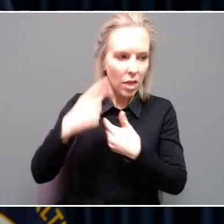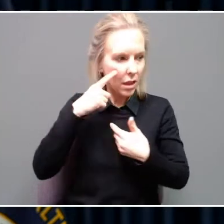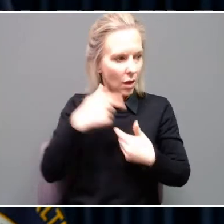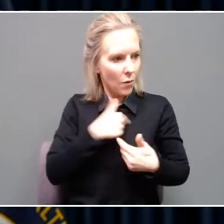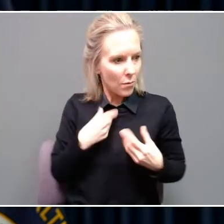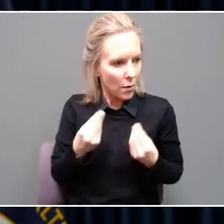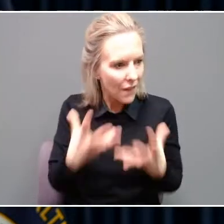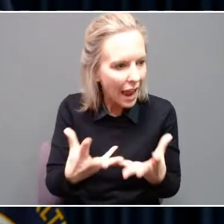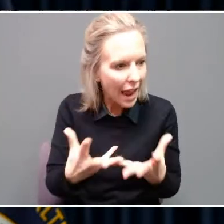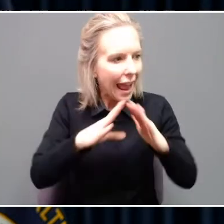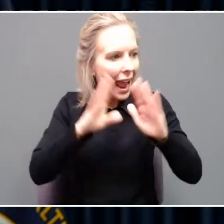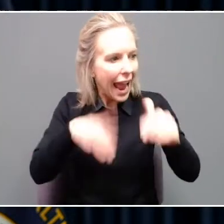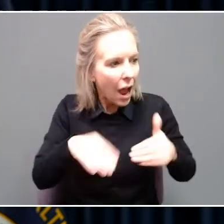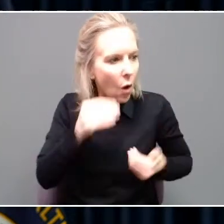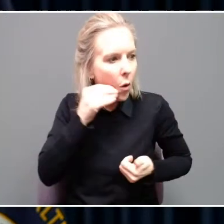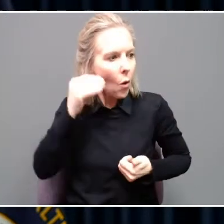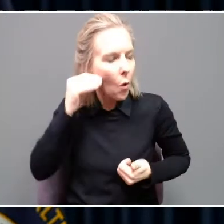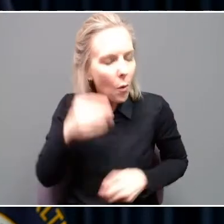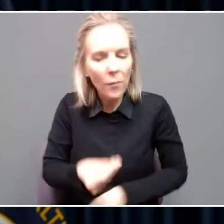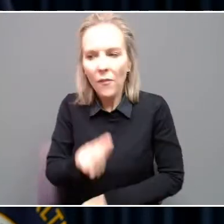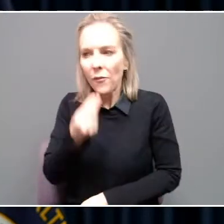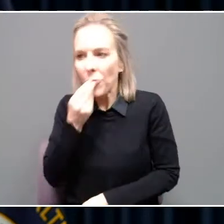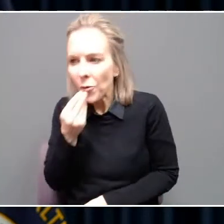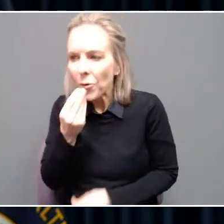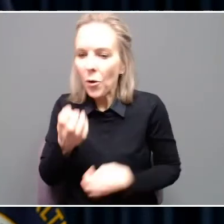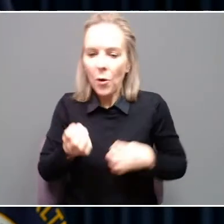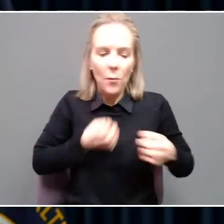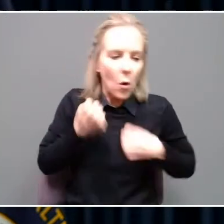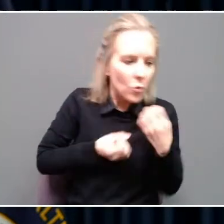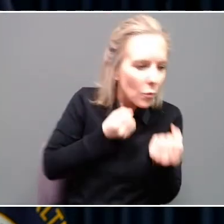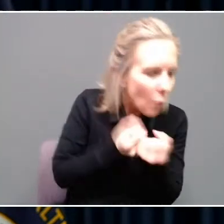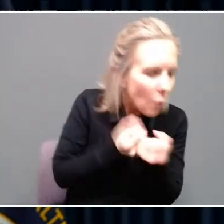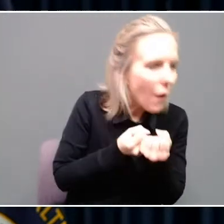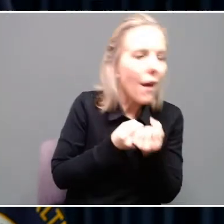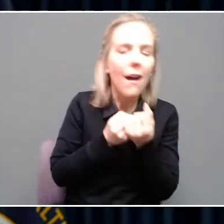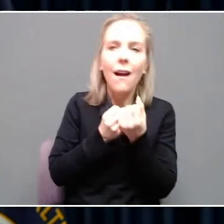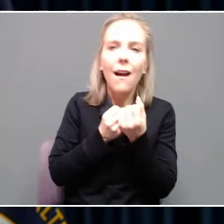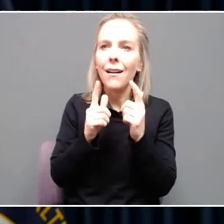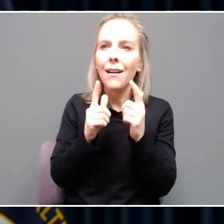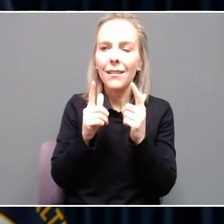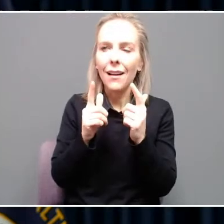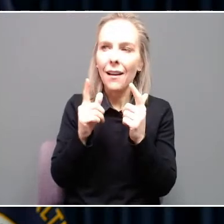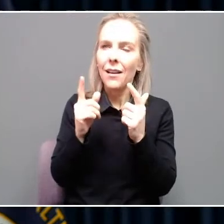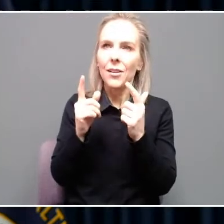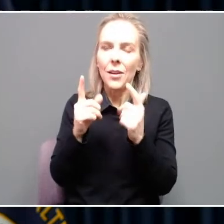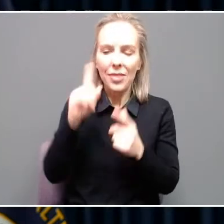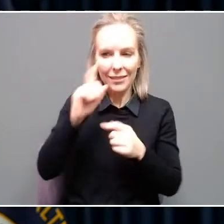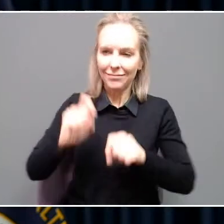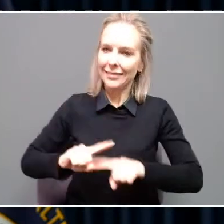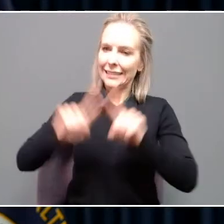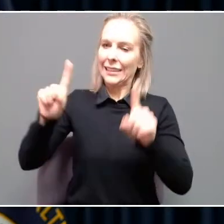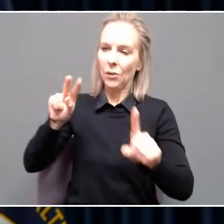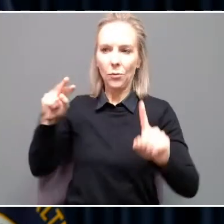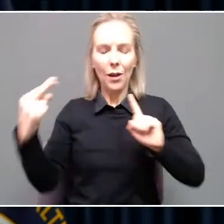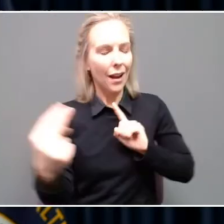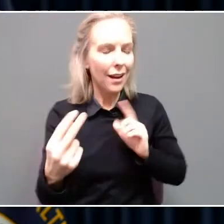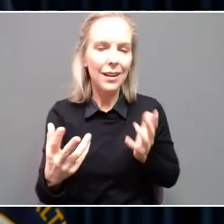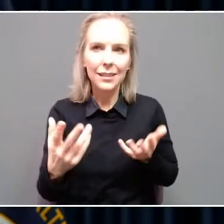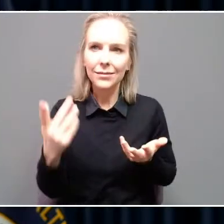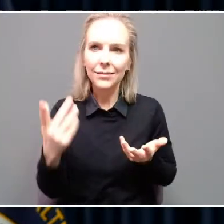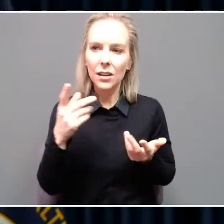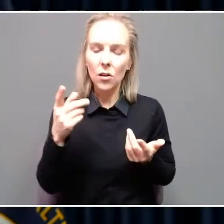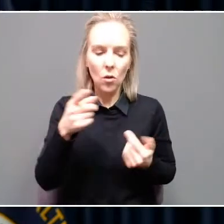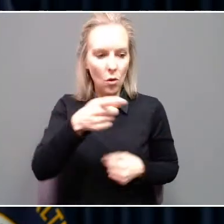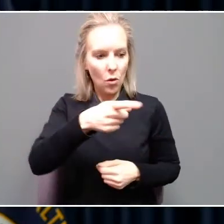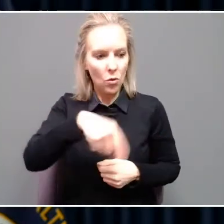meals and help and emotional support to folks who had been through the worst when they signed up for that job.